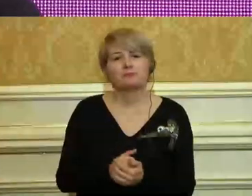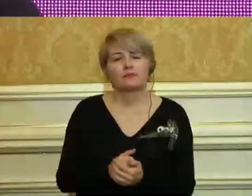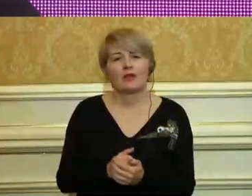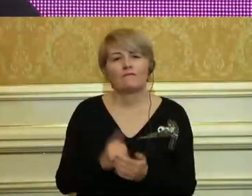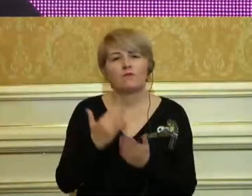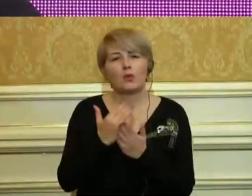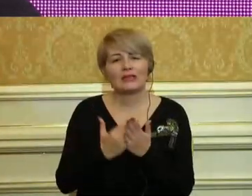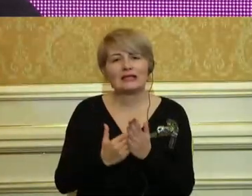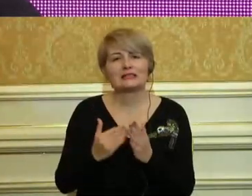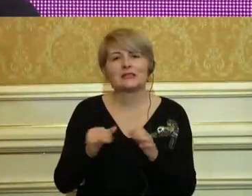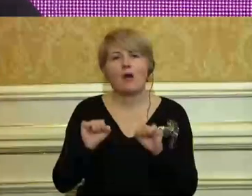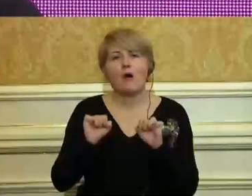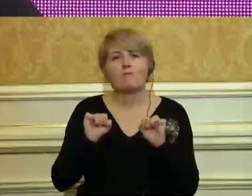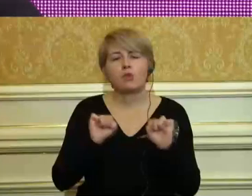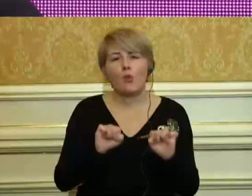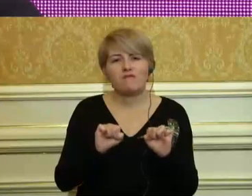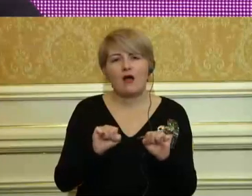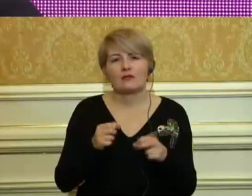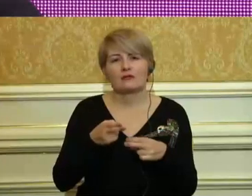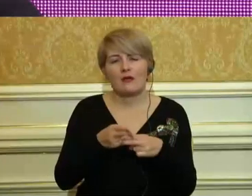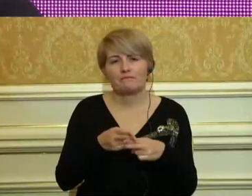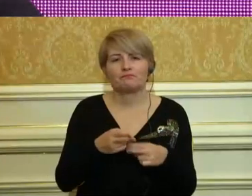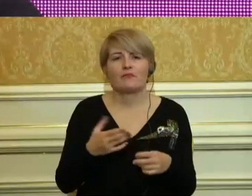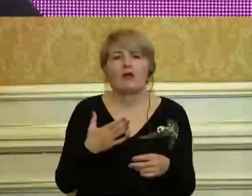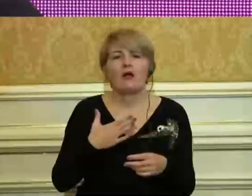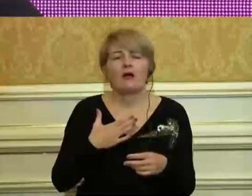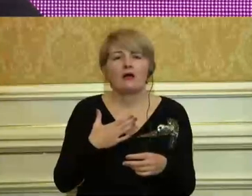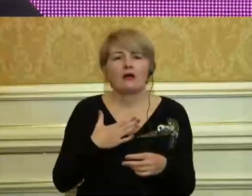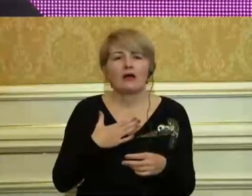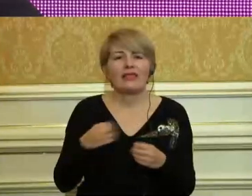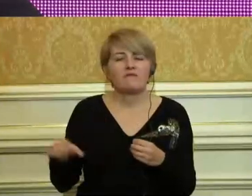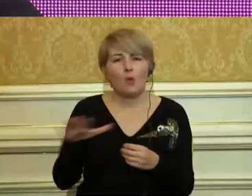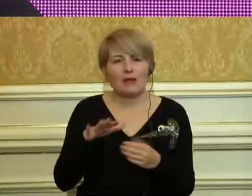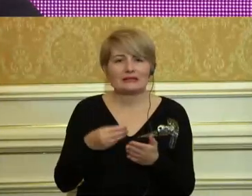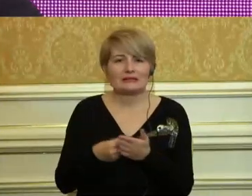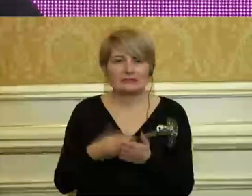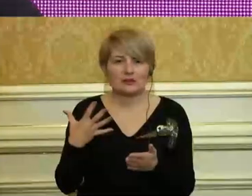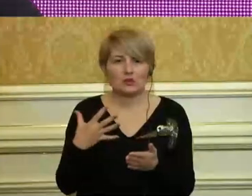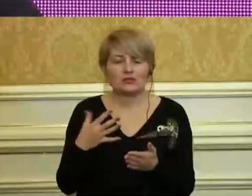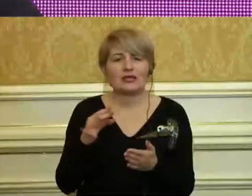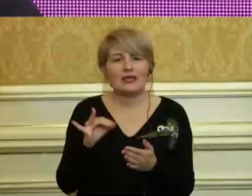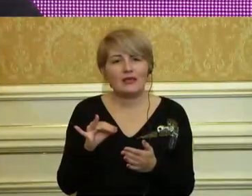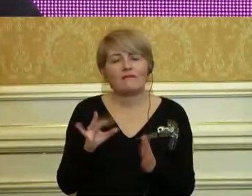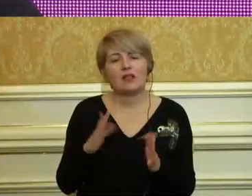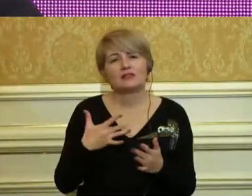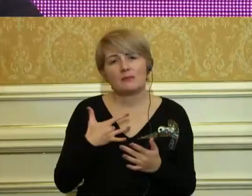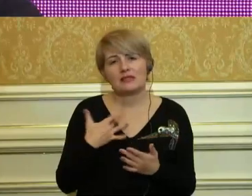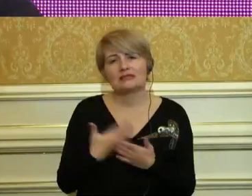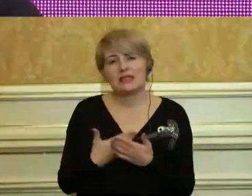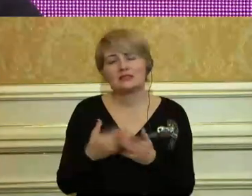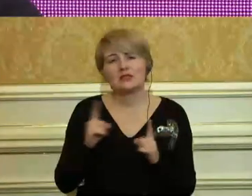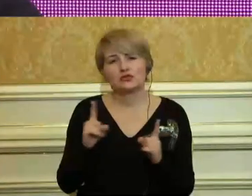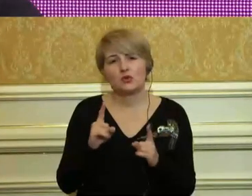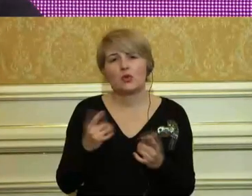radically things, and especially in the context of blocking of any European values. And then